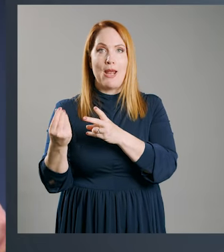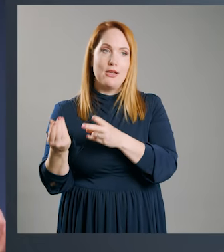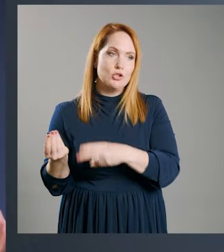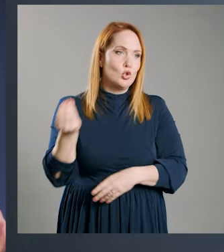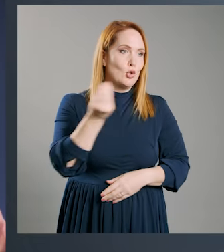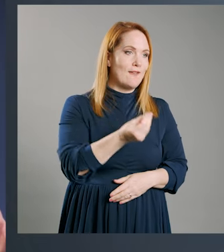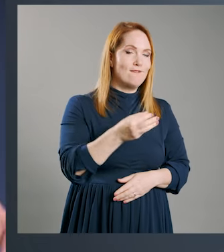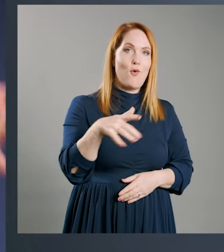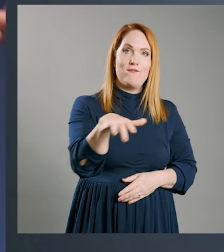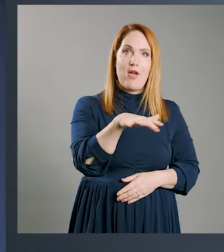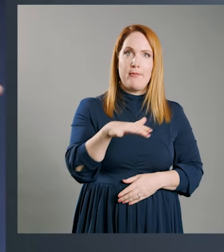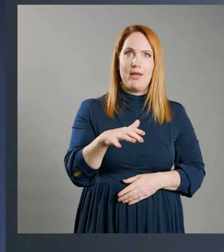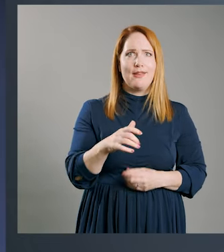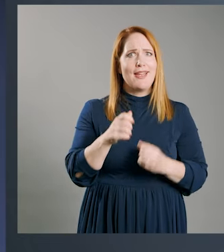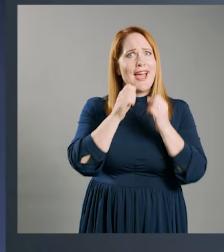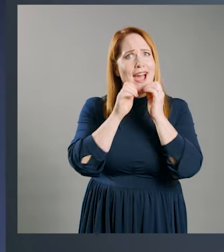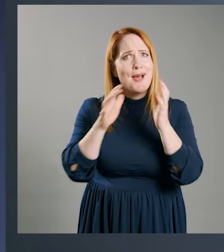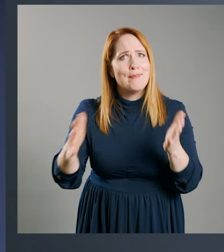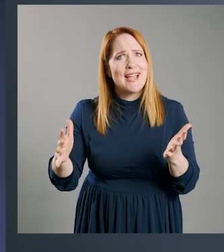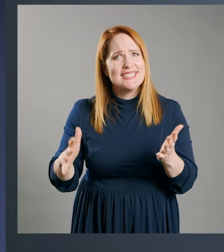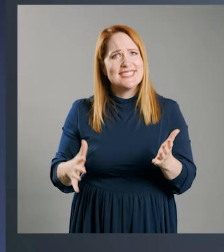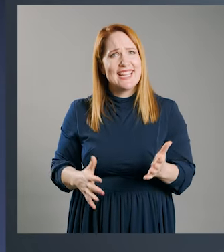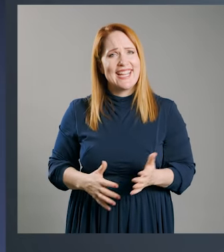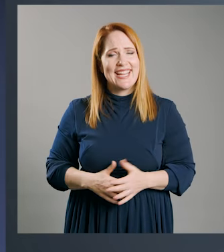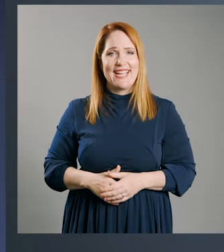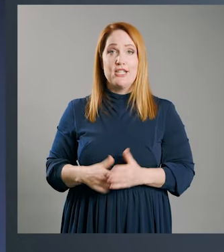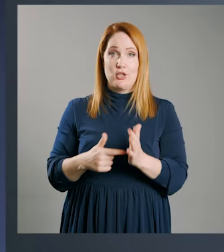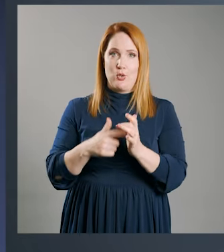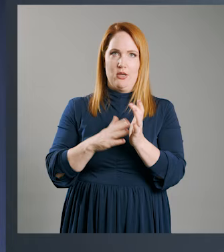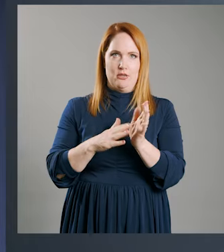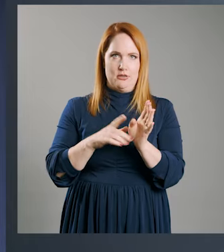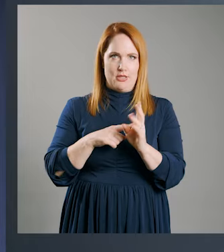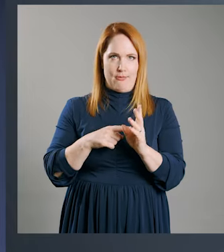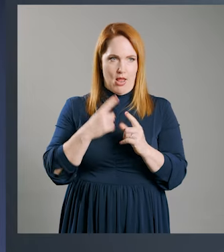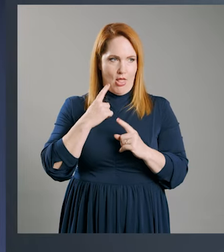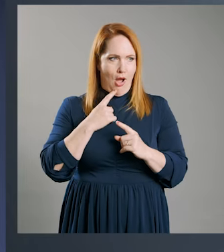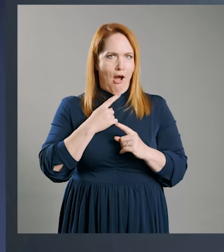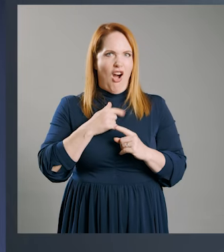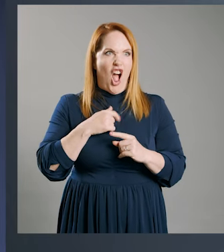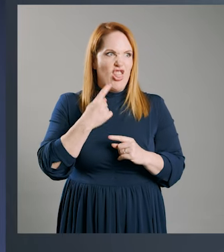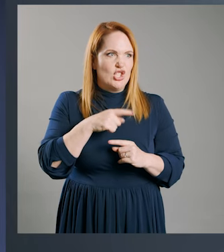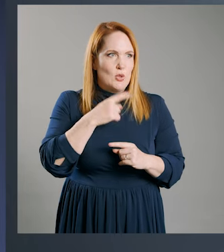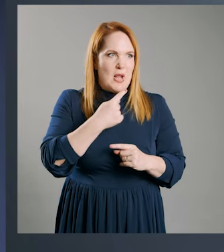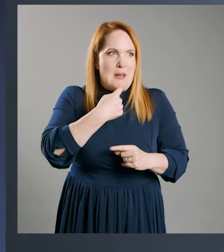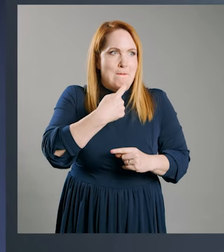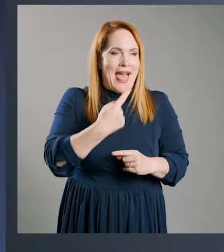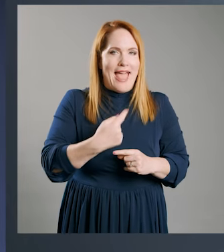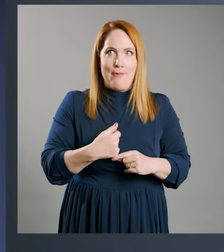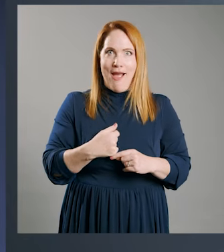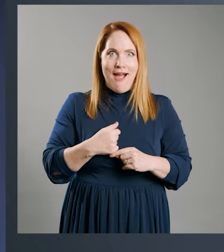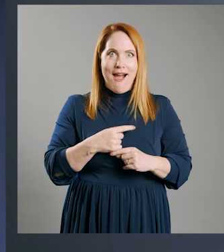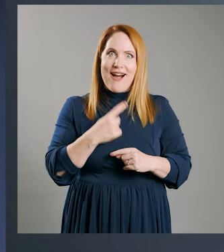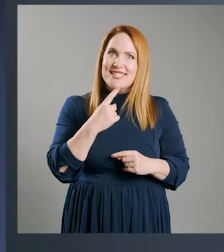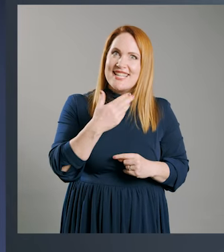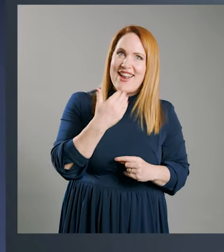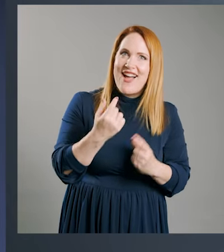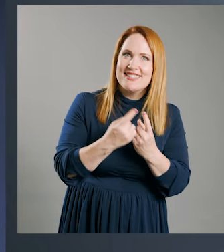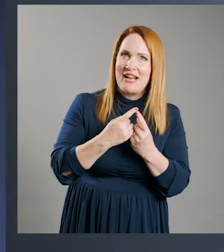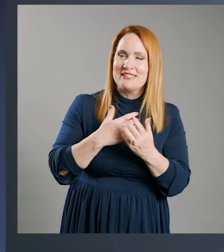work. It's an amazing miracle, friends. It was incredible. And Timmy immediately repented in his heart. He was just like, Lord, forgive